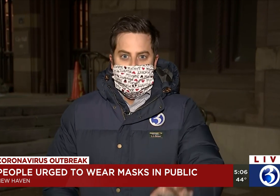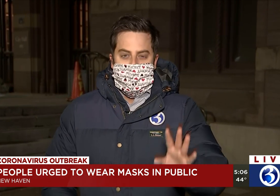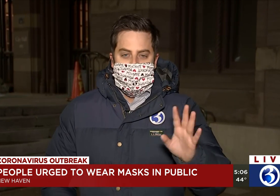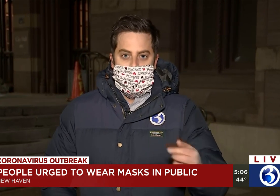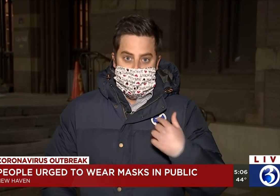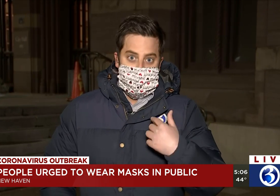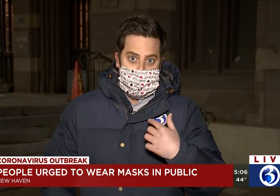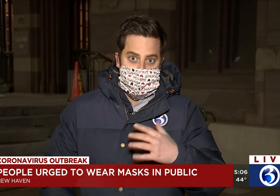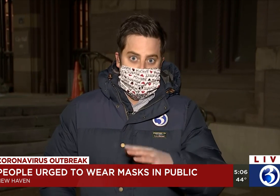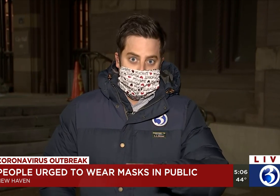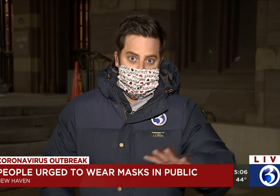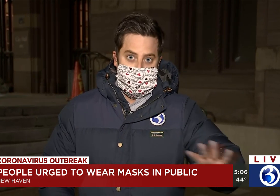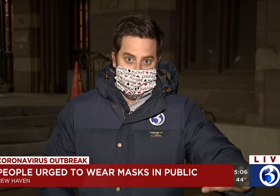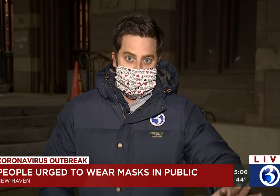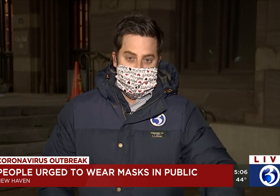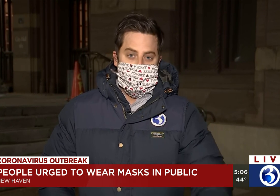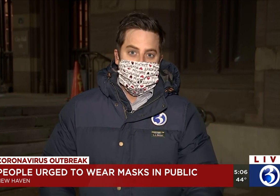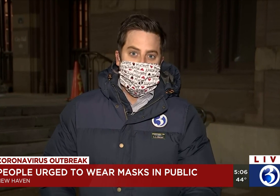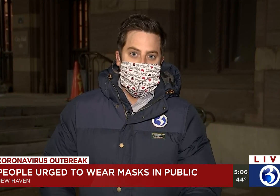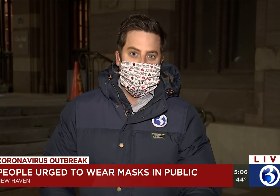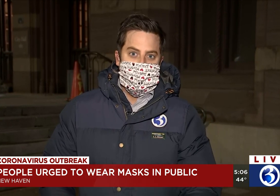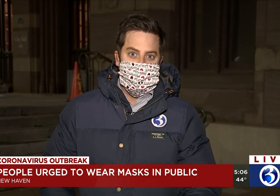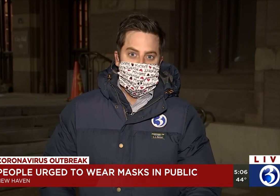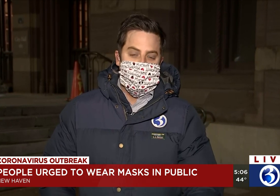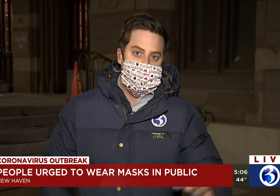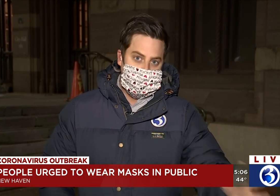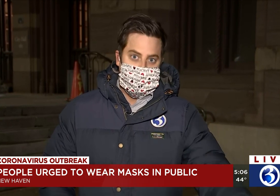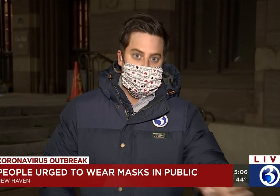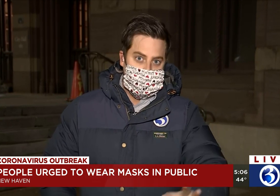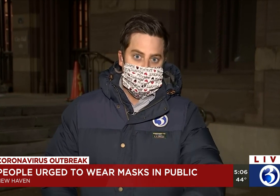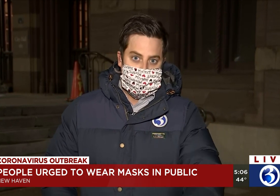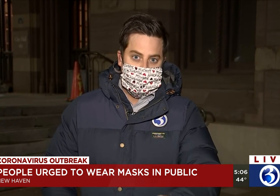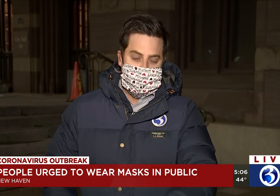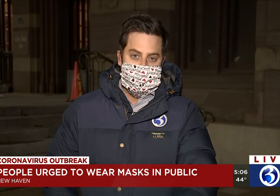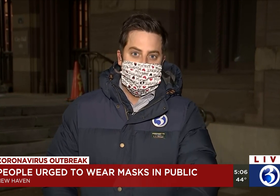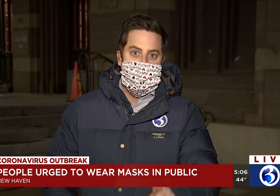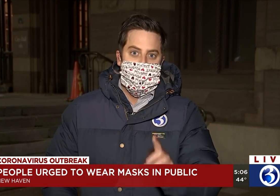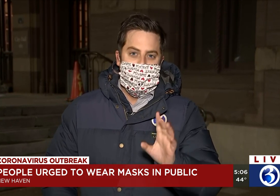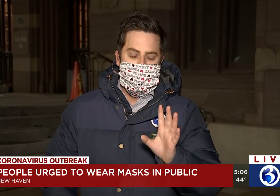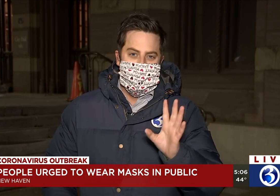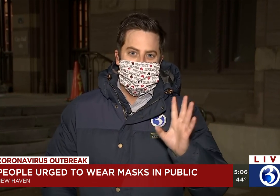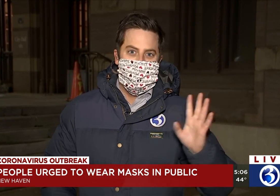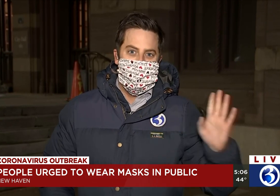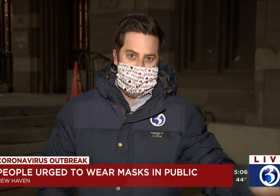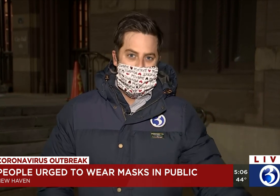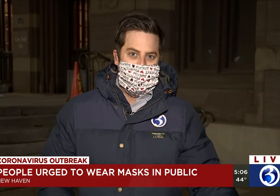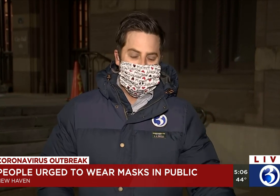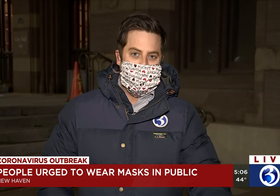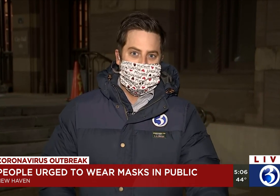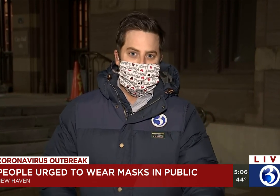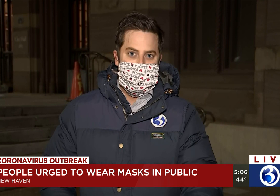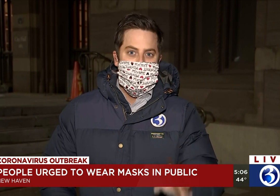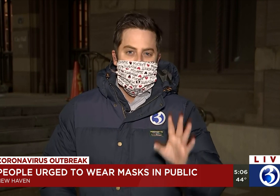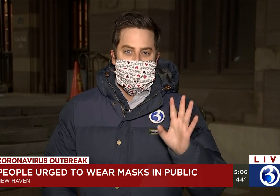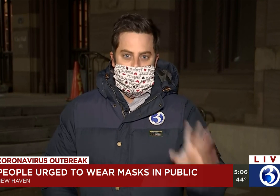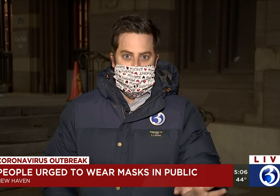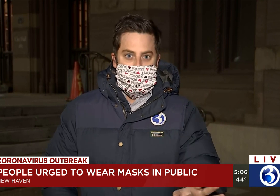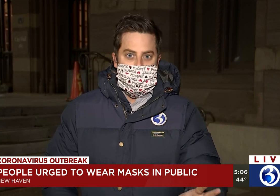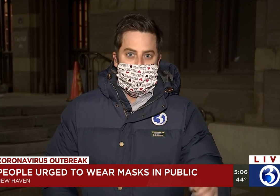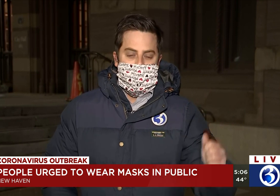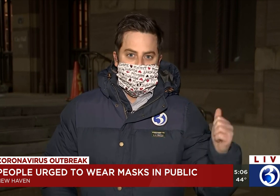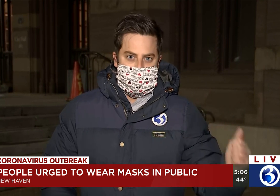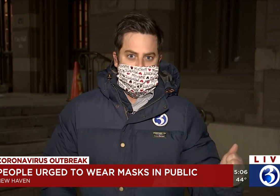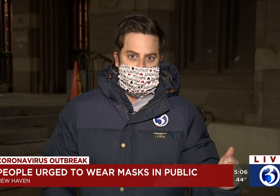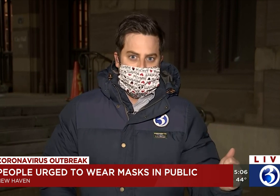way, and it is washable, by the way, so that is one cool thing as well. So Genevieve, don't worry about the fact that I'm borrowing it from you. Coming